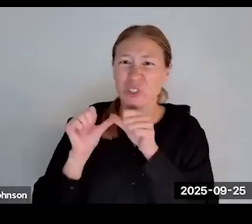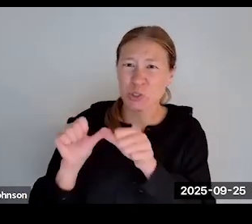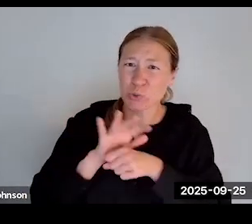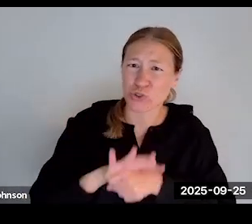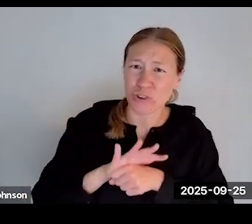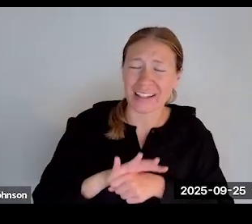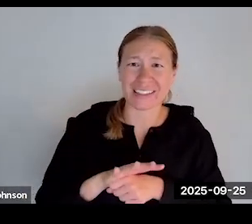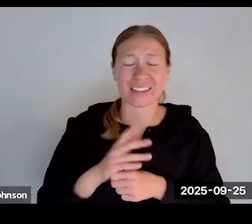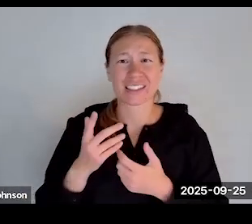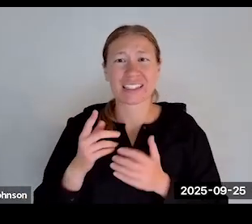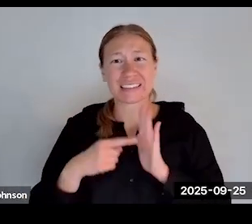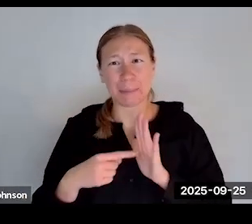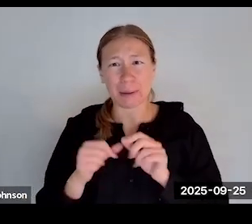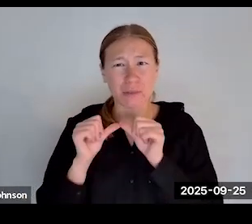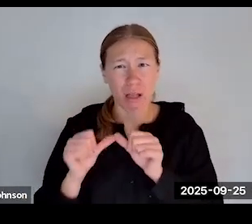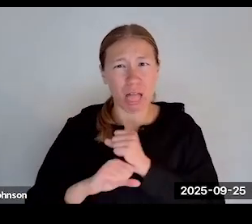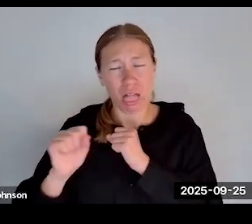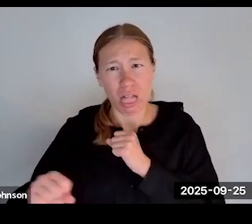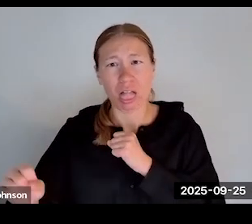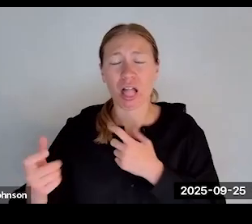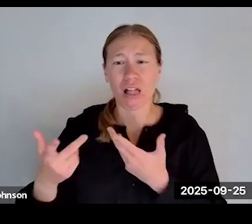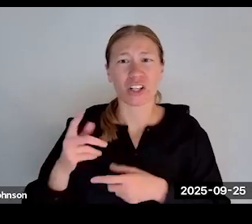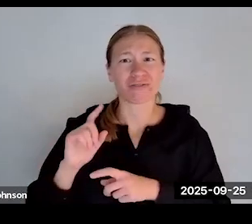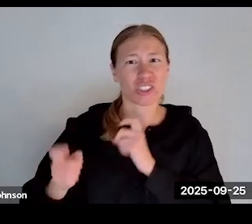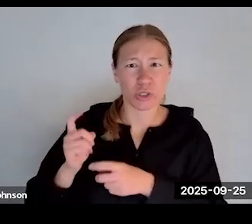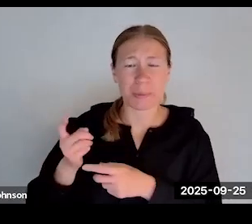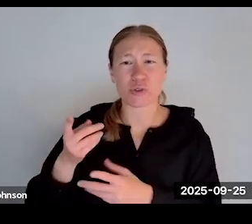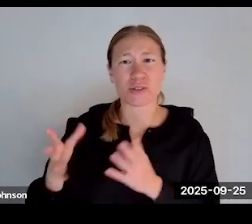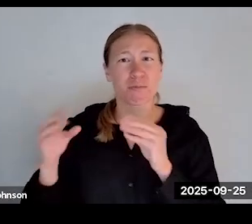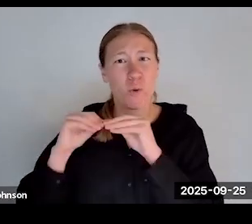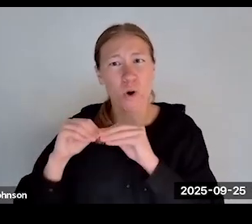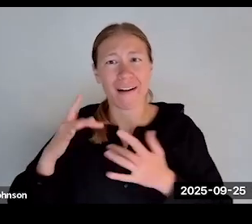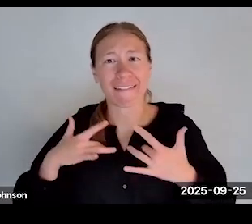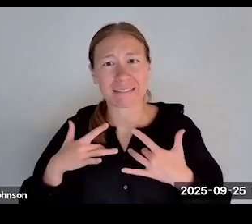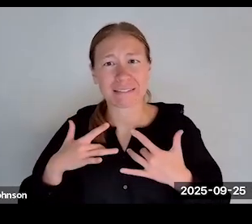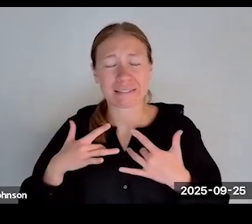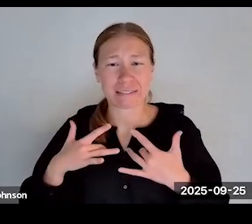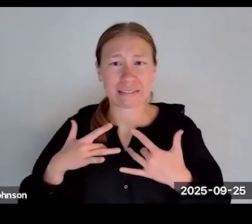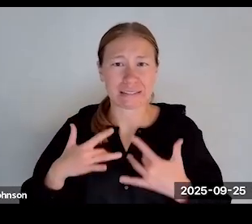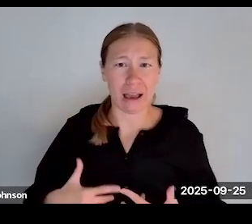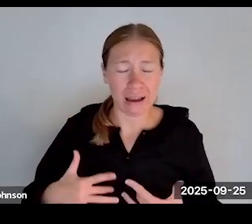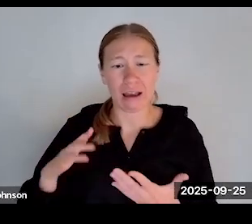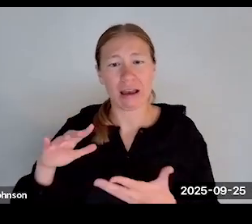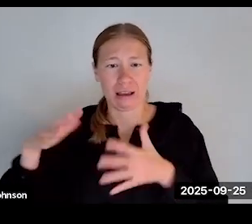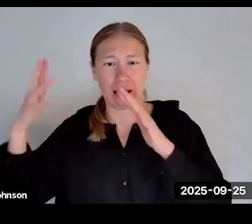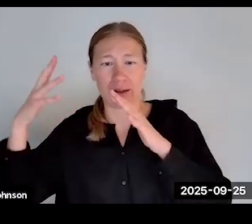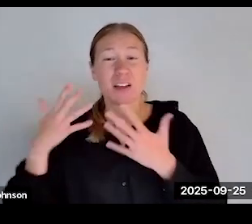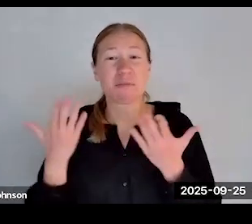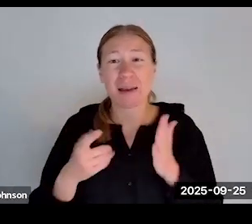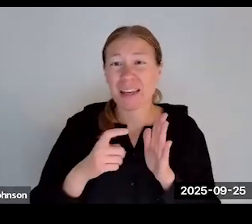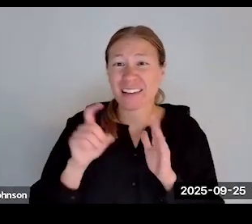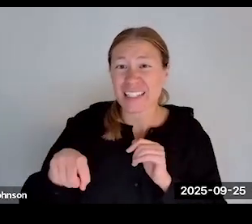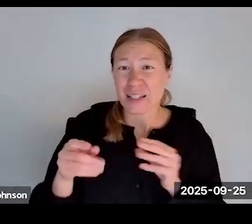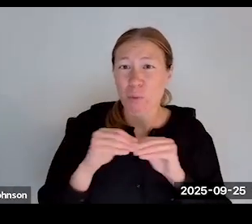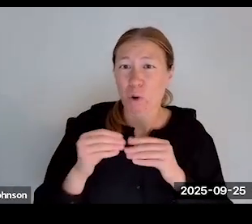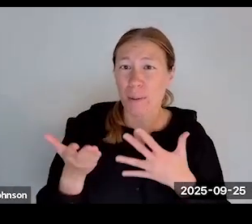can contribute to that anxiety and depression. These factors may increase the need for additional breaks